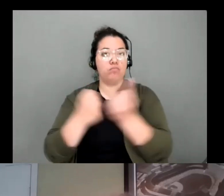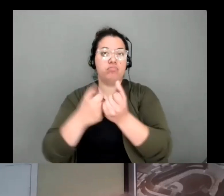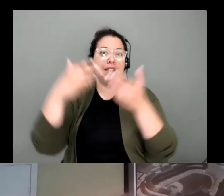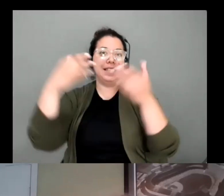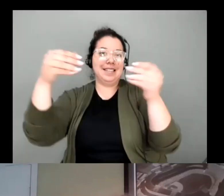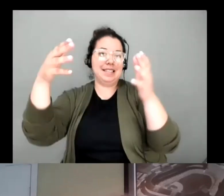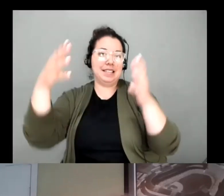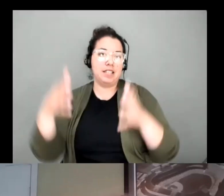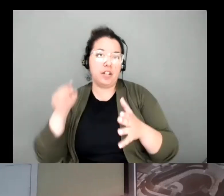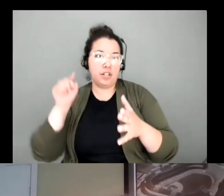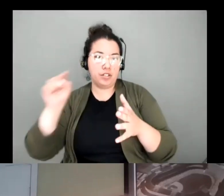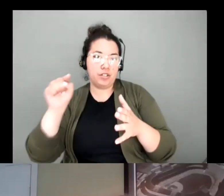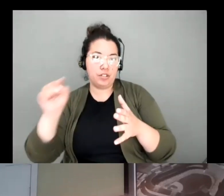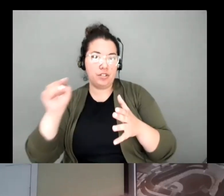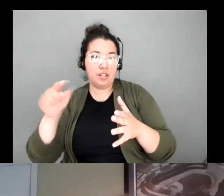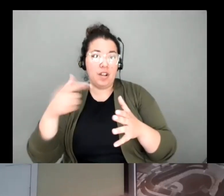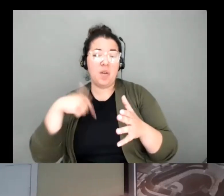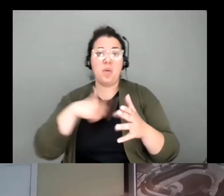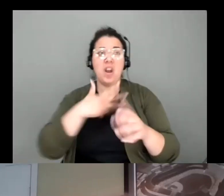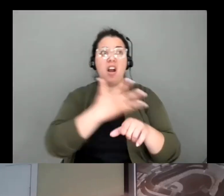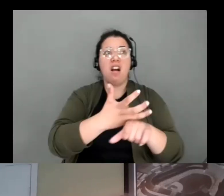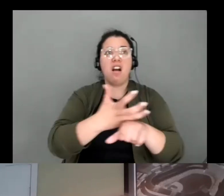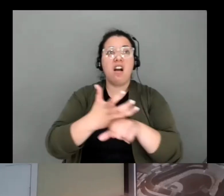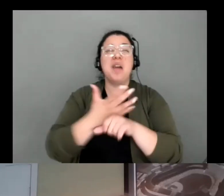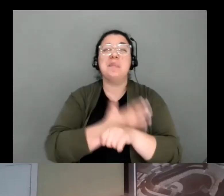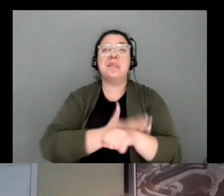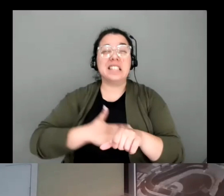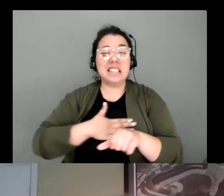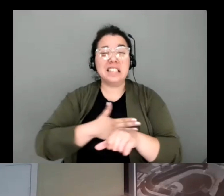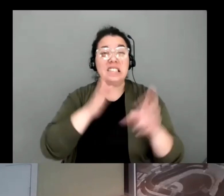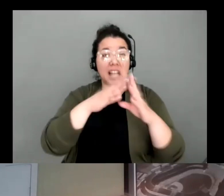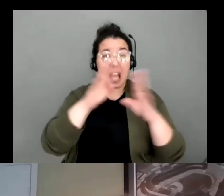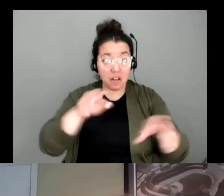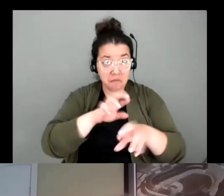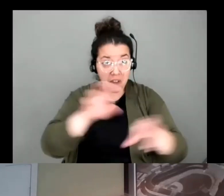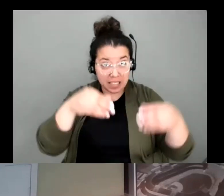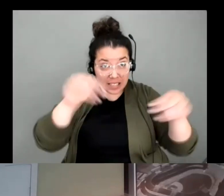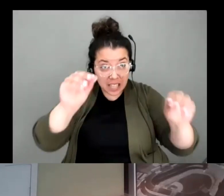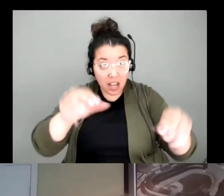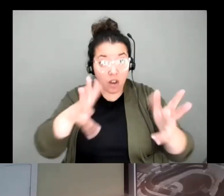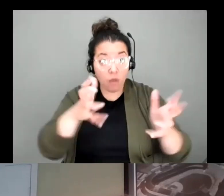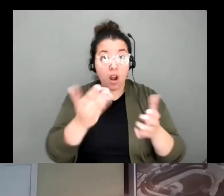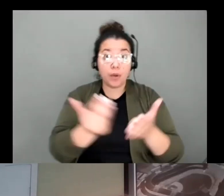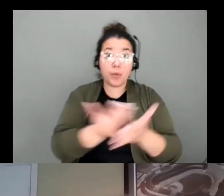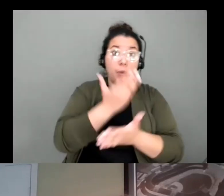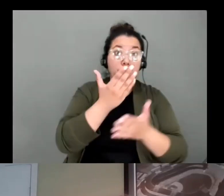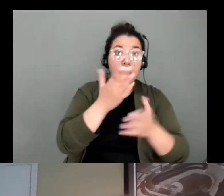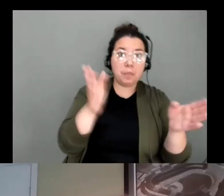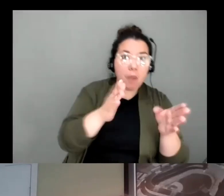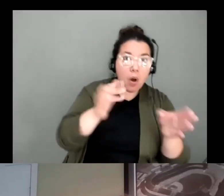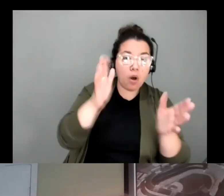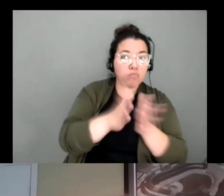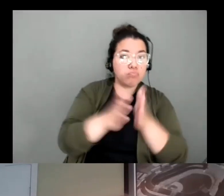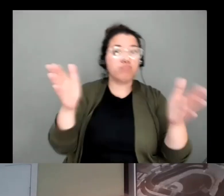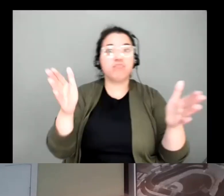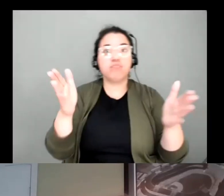We're going around begging people to sell their homes, seeing if they're ready to downsize or upsize. So It's looking up on past